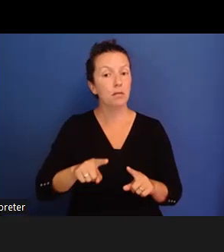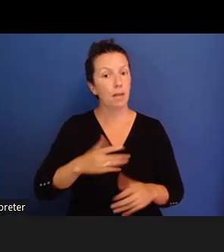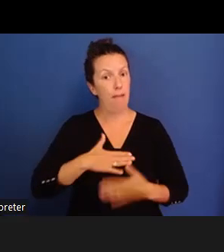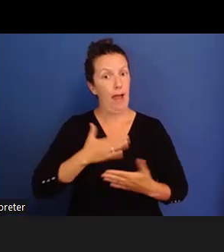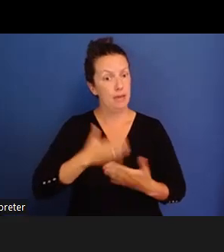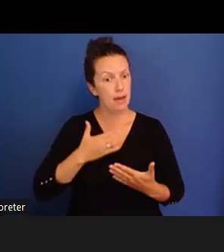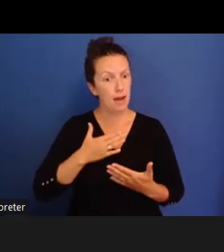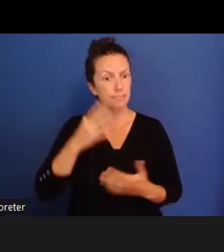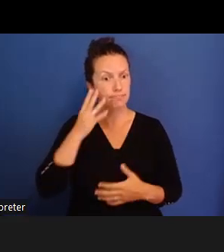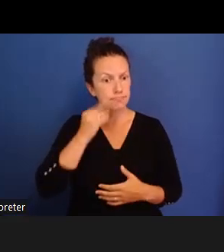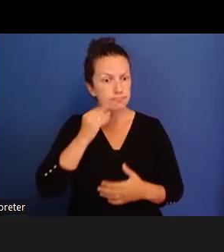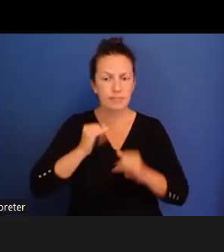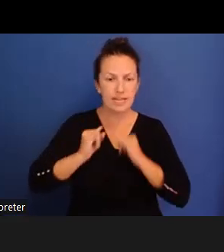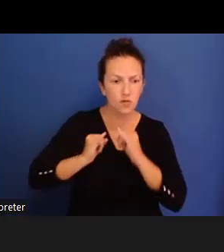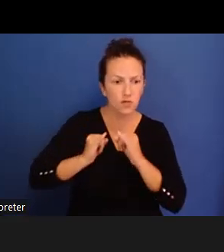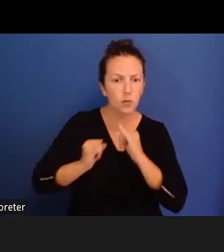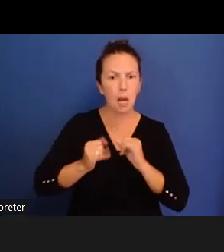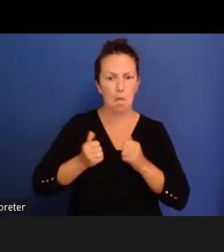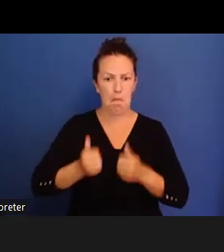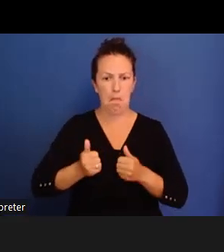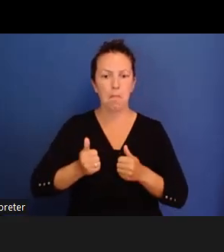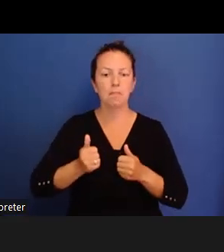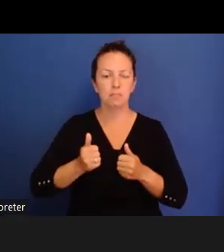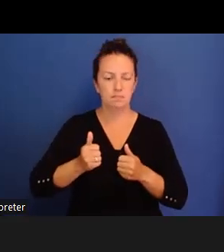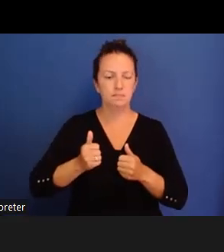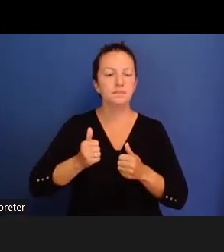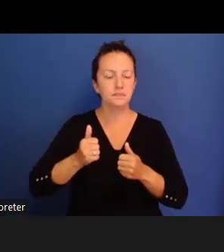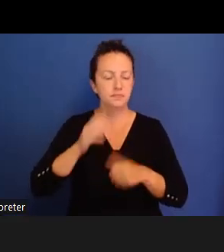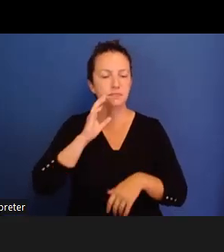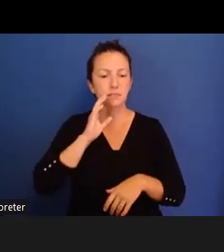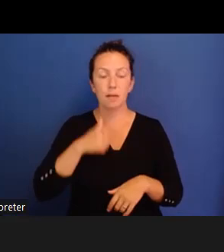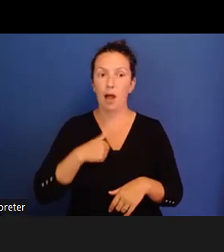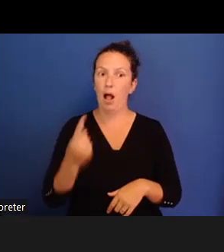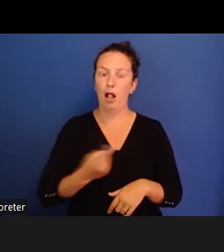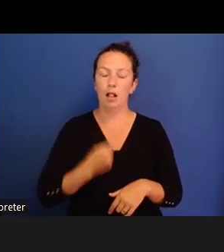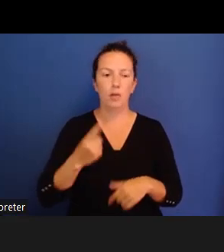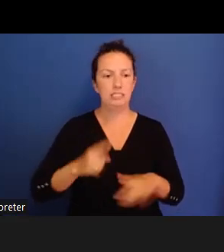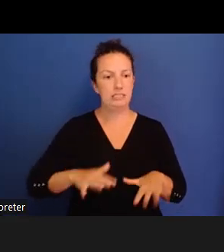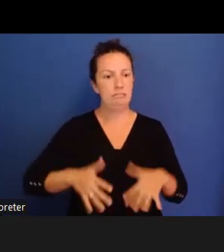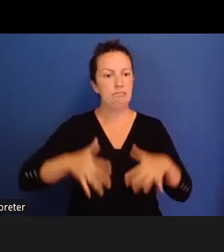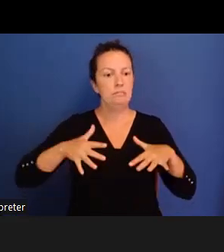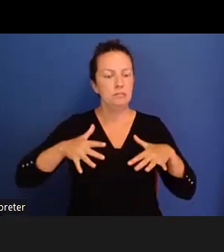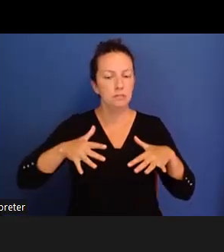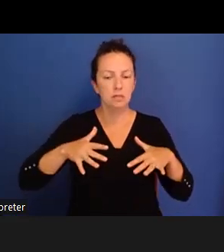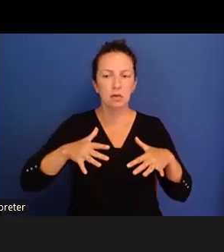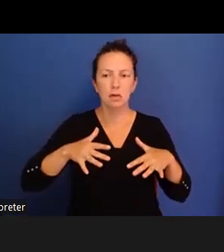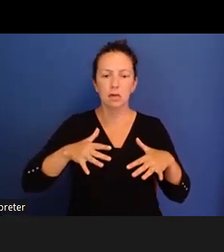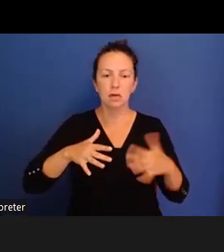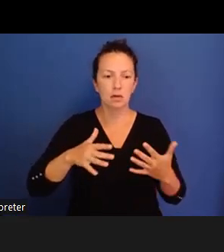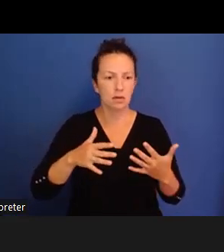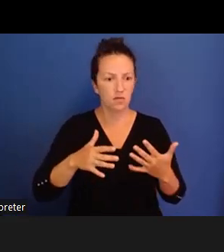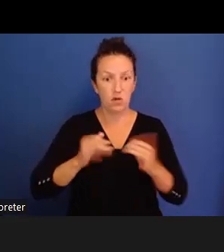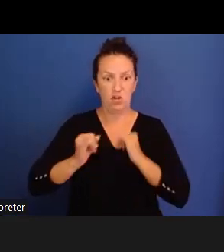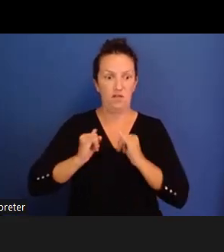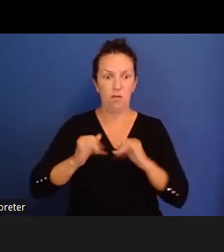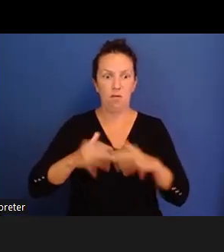of interviewing because I I always get anxious when do interviews